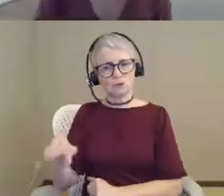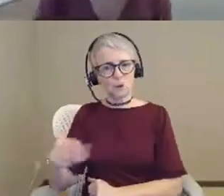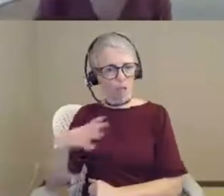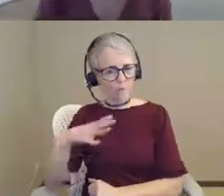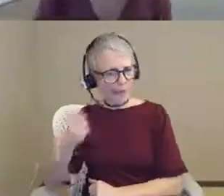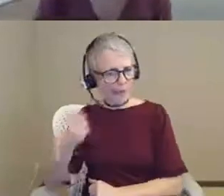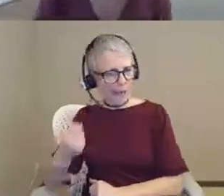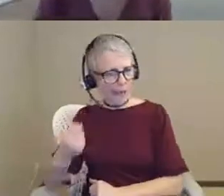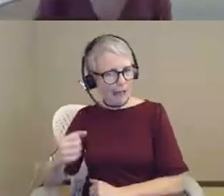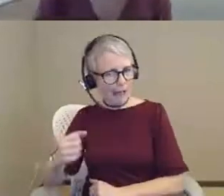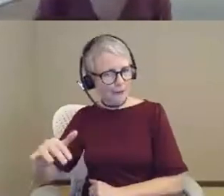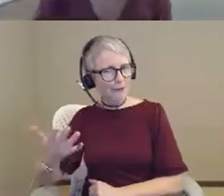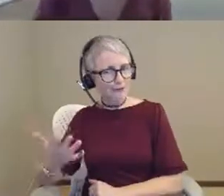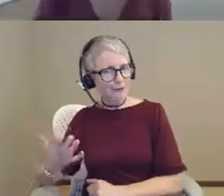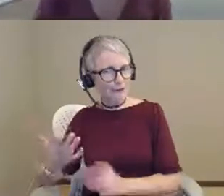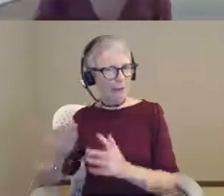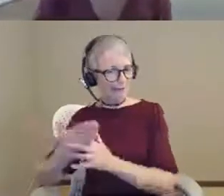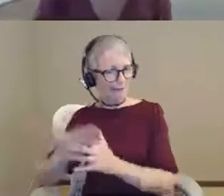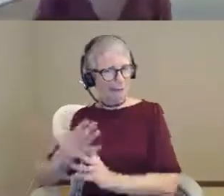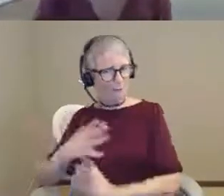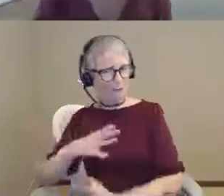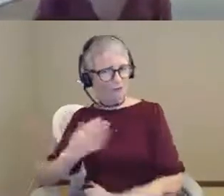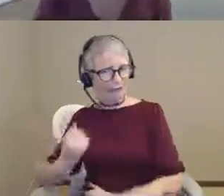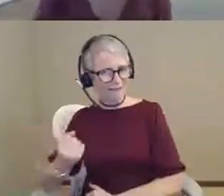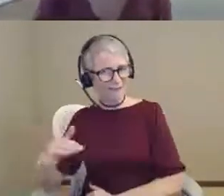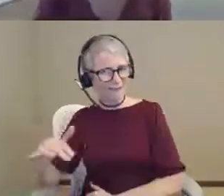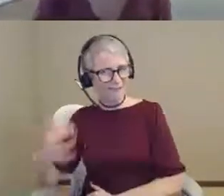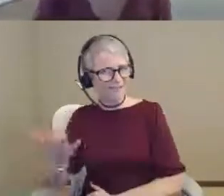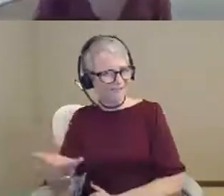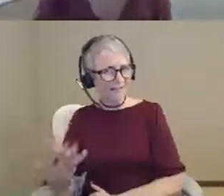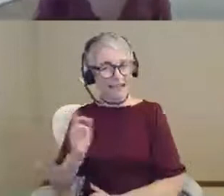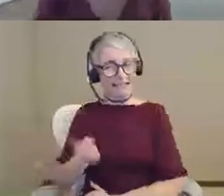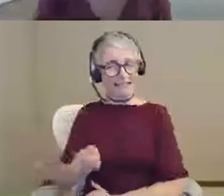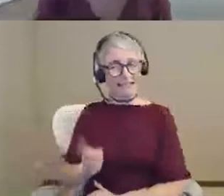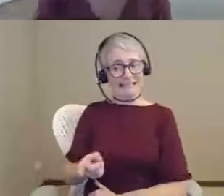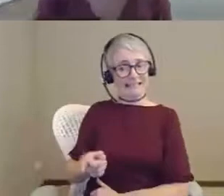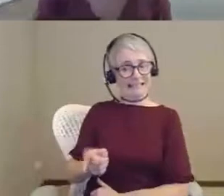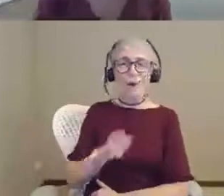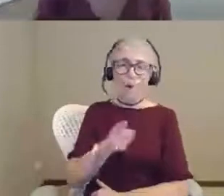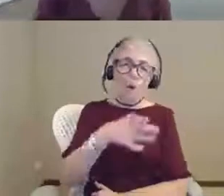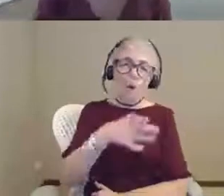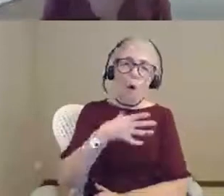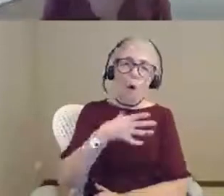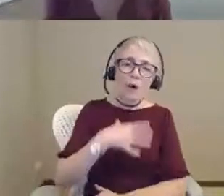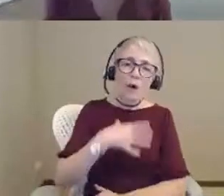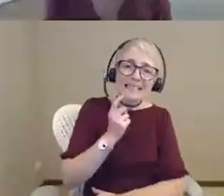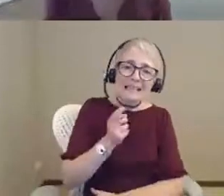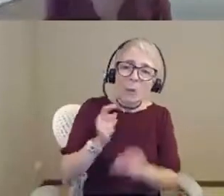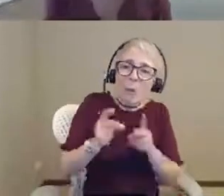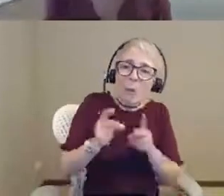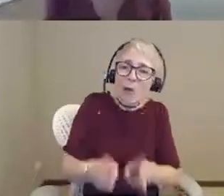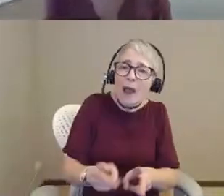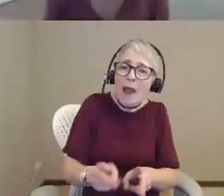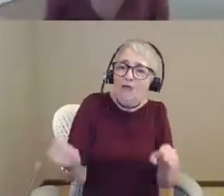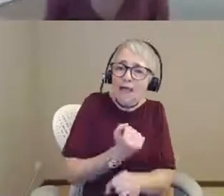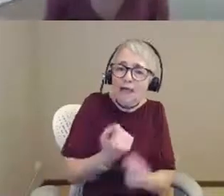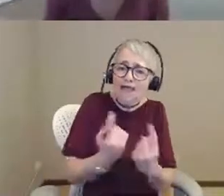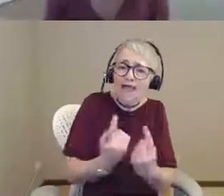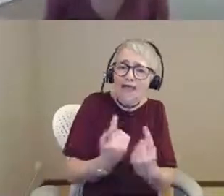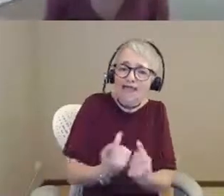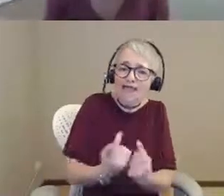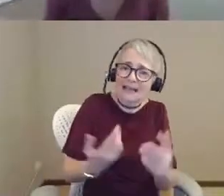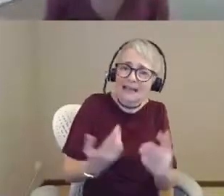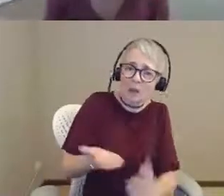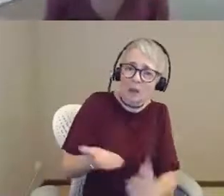work for you and they've made it accessible. So that style of tool, if you want an easier access